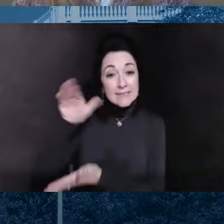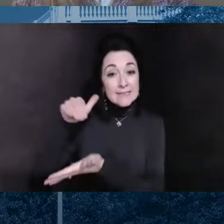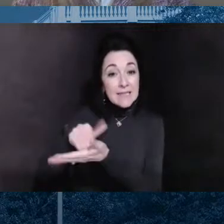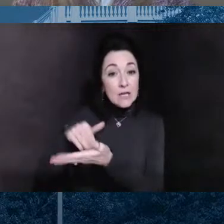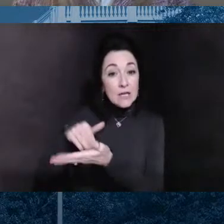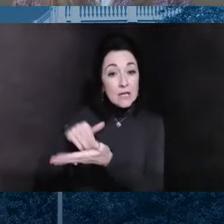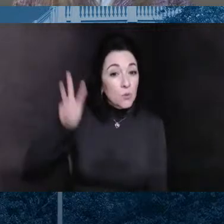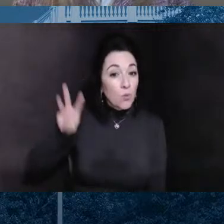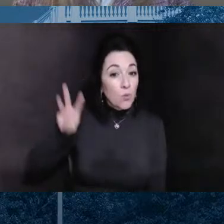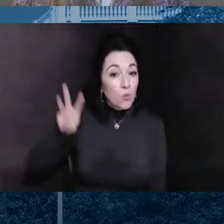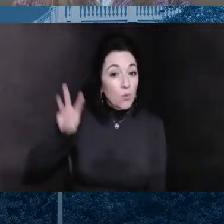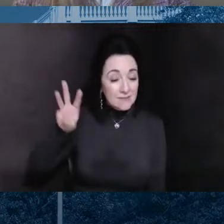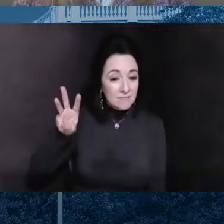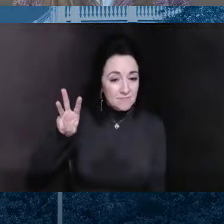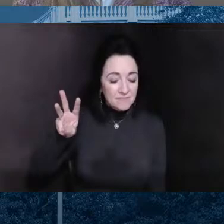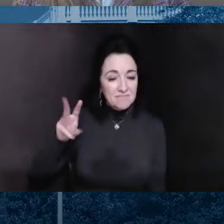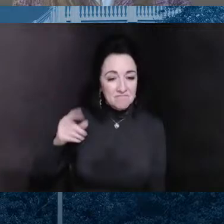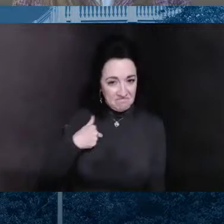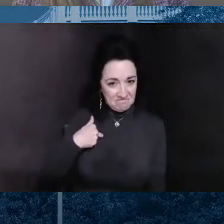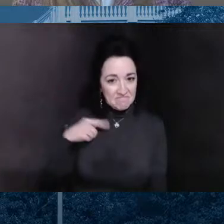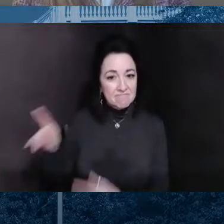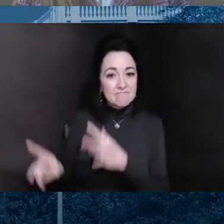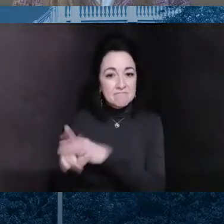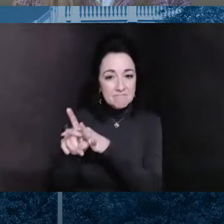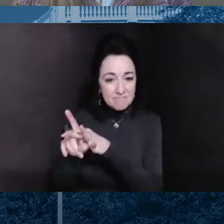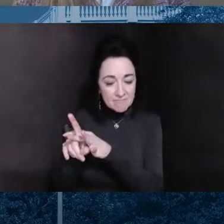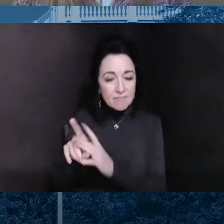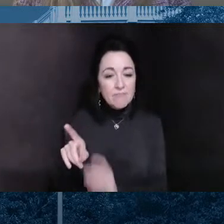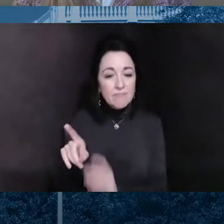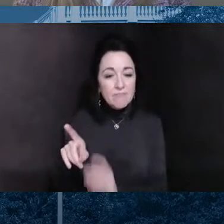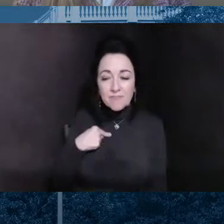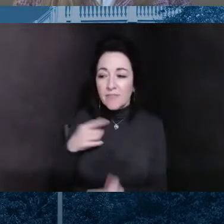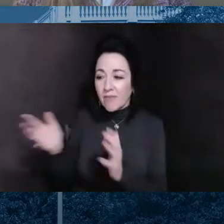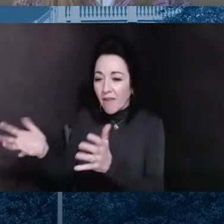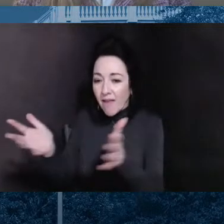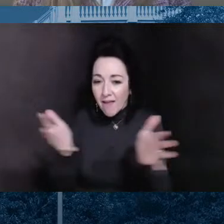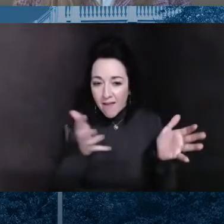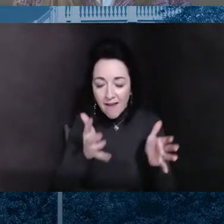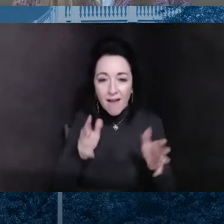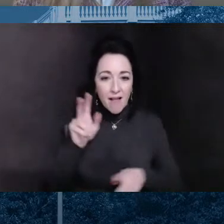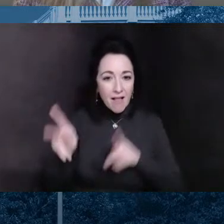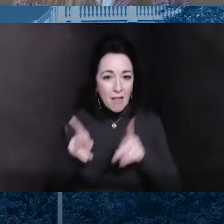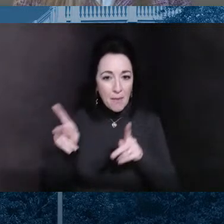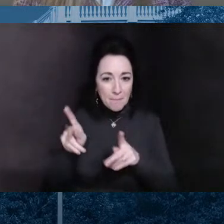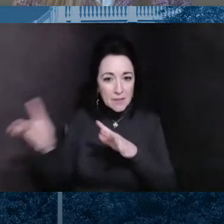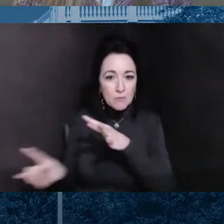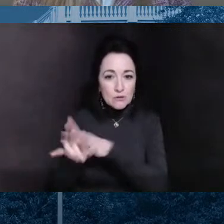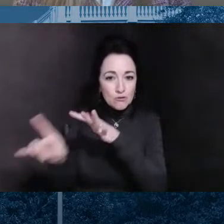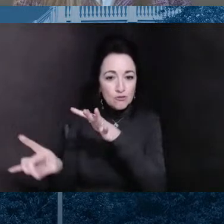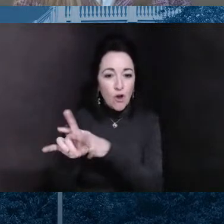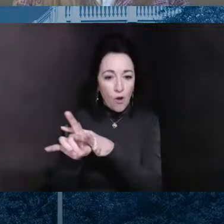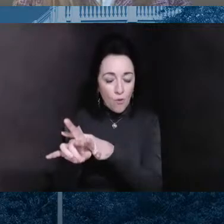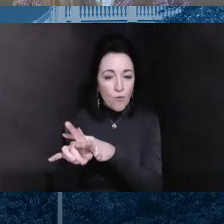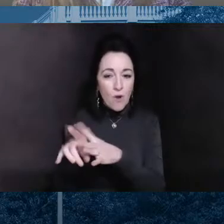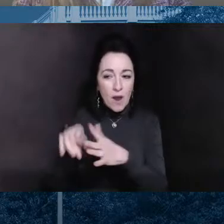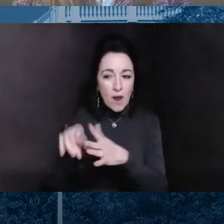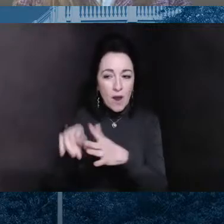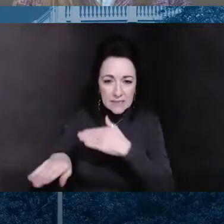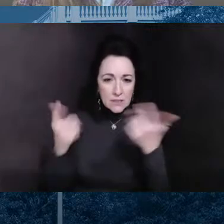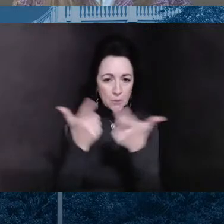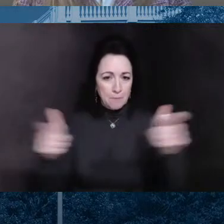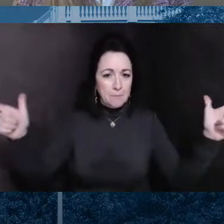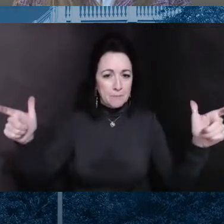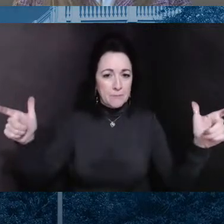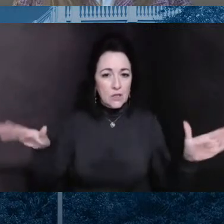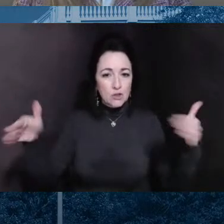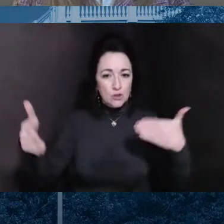hours talking to folks as they got their vaccine, went into the room where you